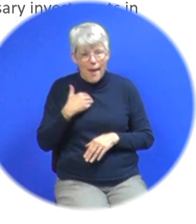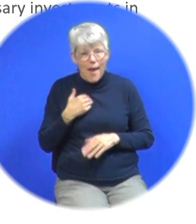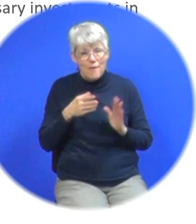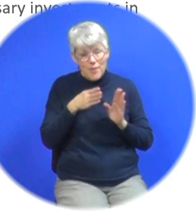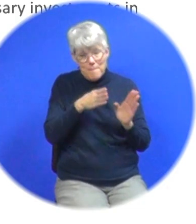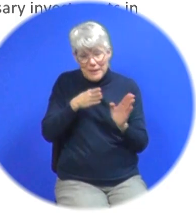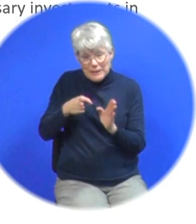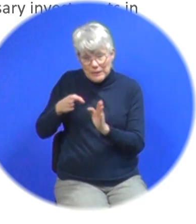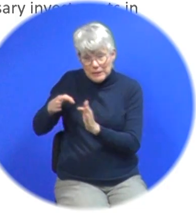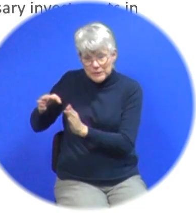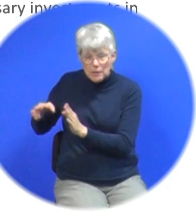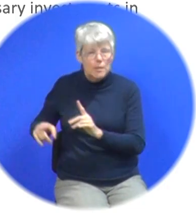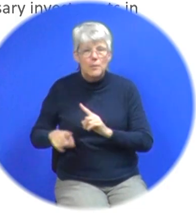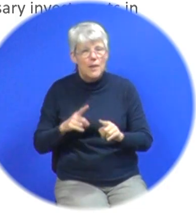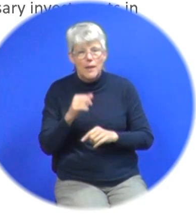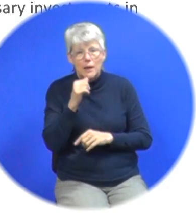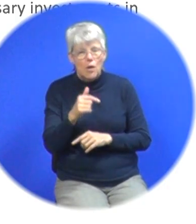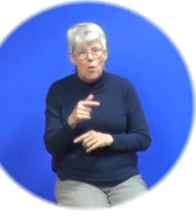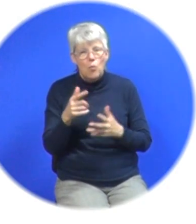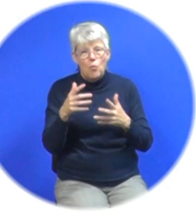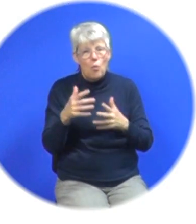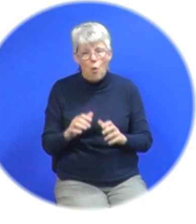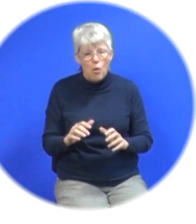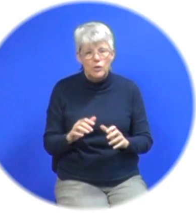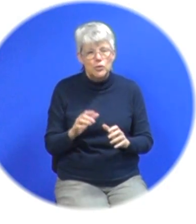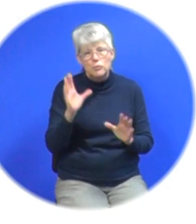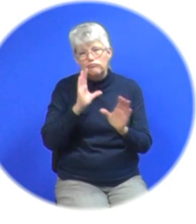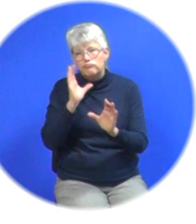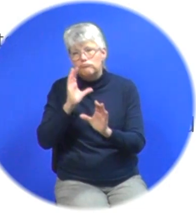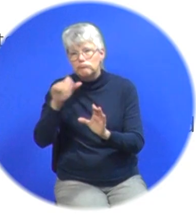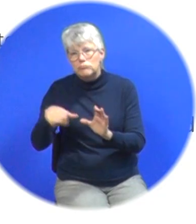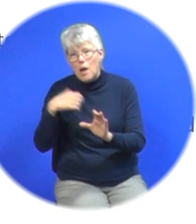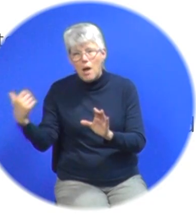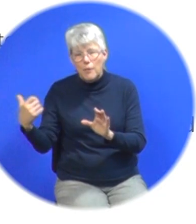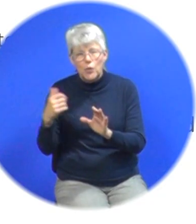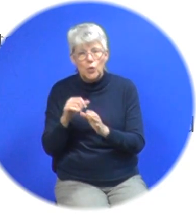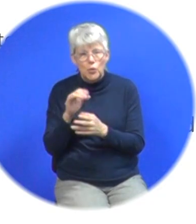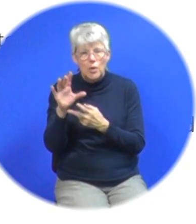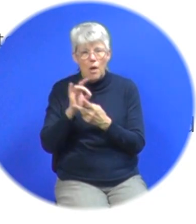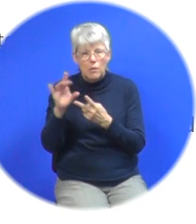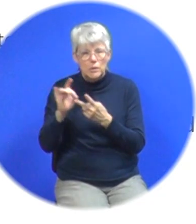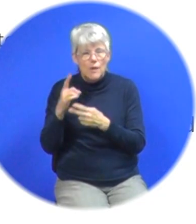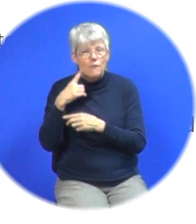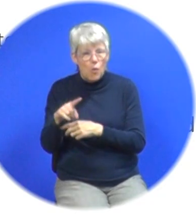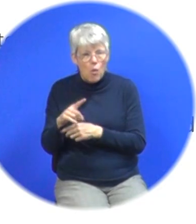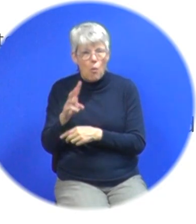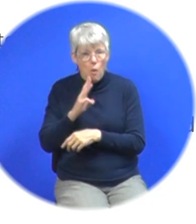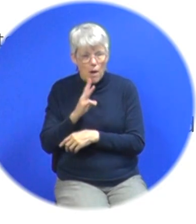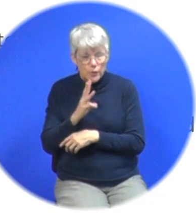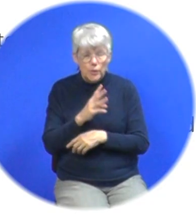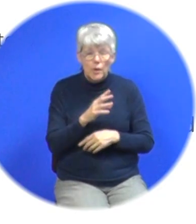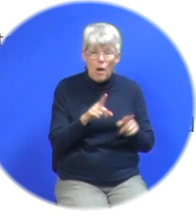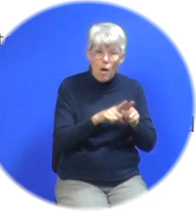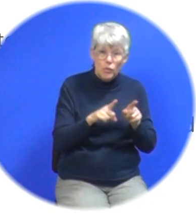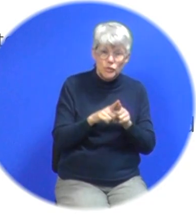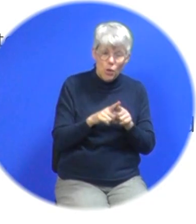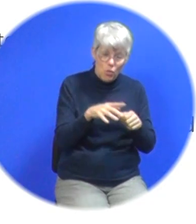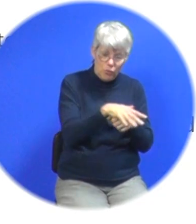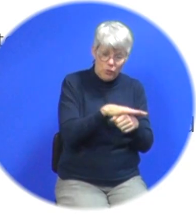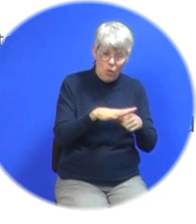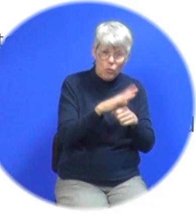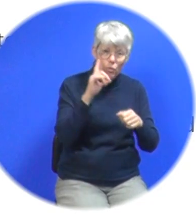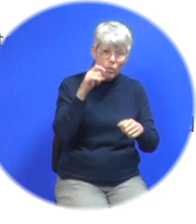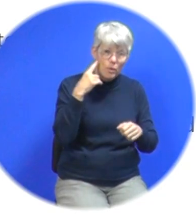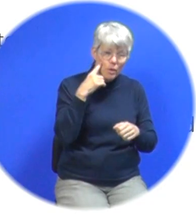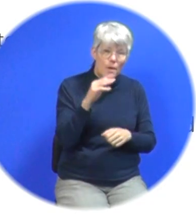the desire to pursue alternatives for water. Now, in response, local governments in our region and